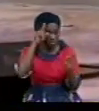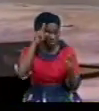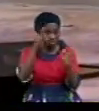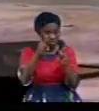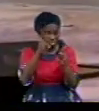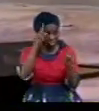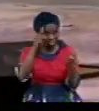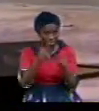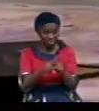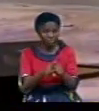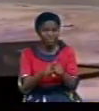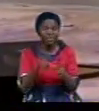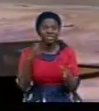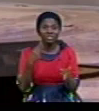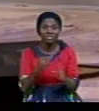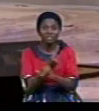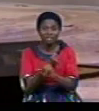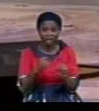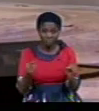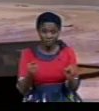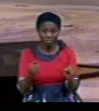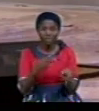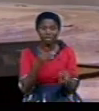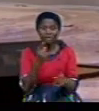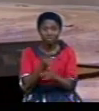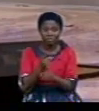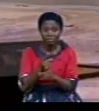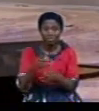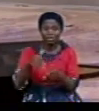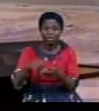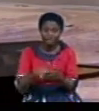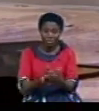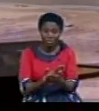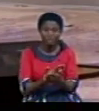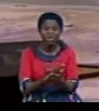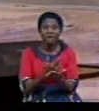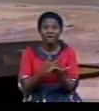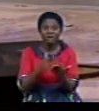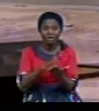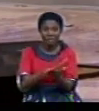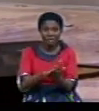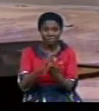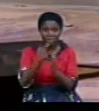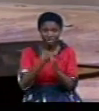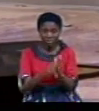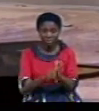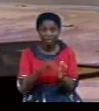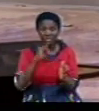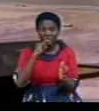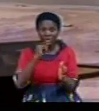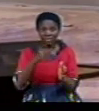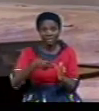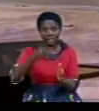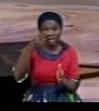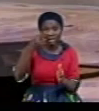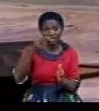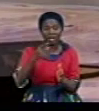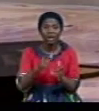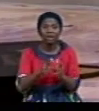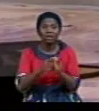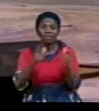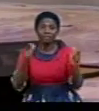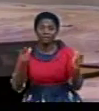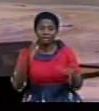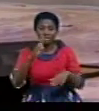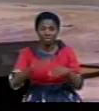the renewal the righteousness is higher and greater than that of the Old Testament